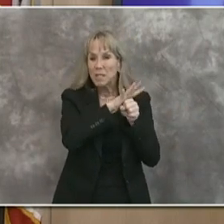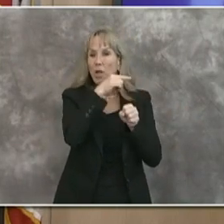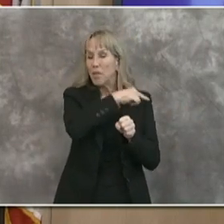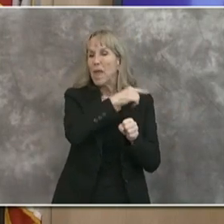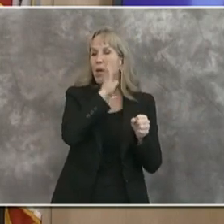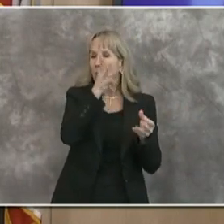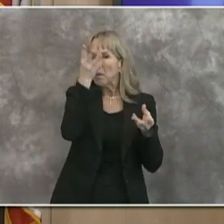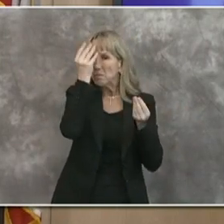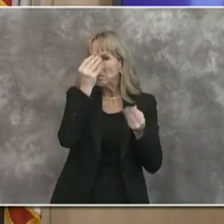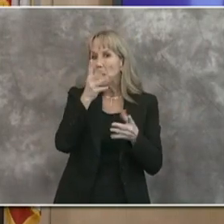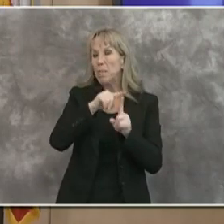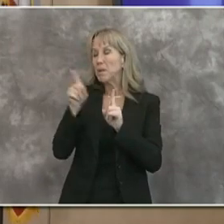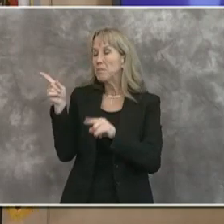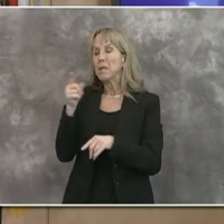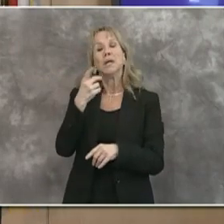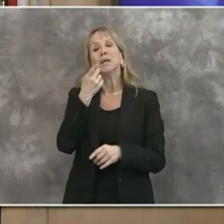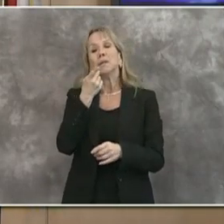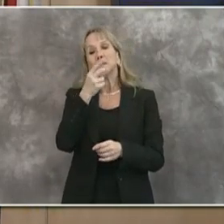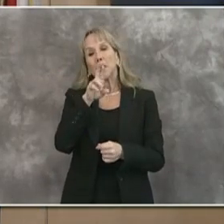further detail.